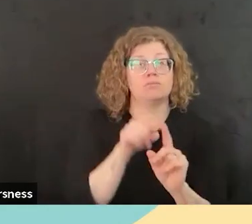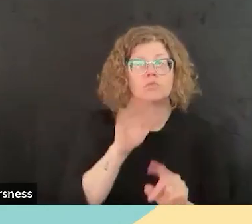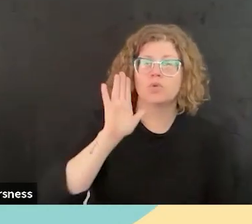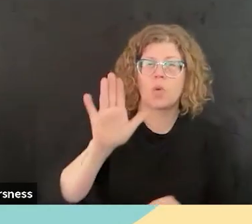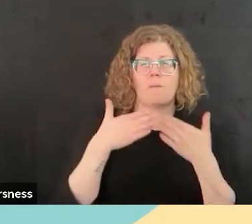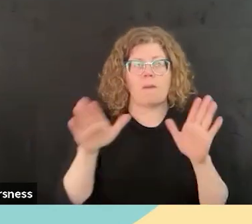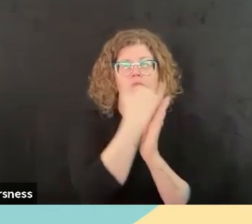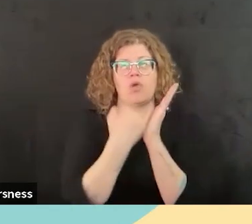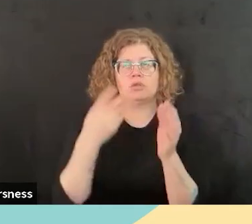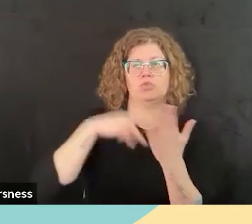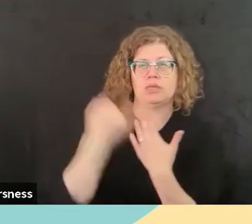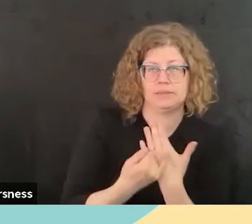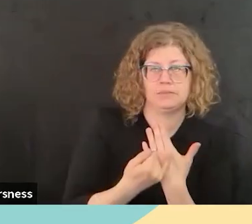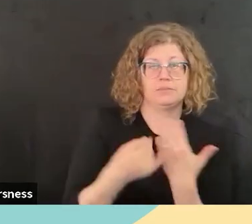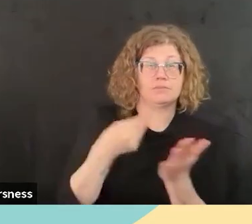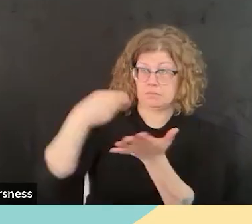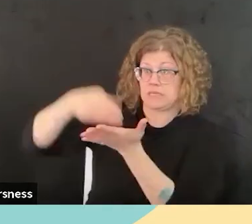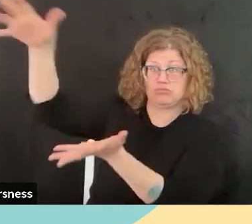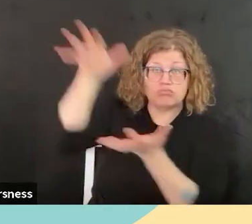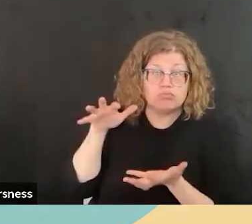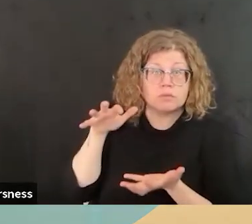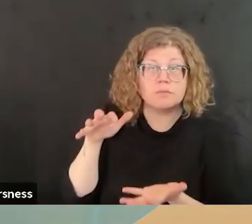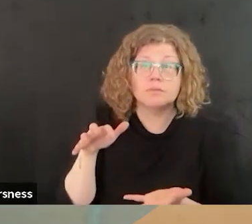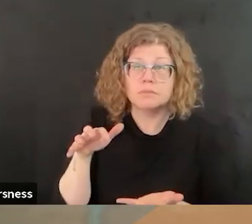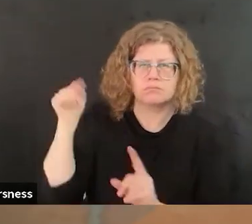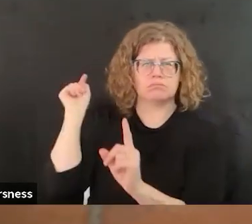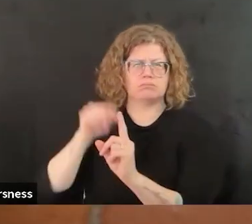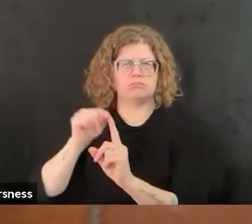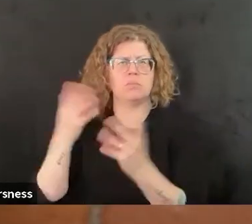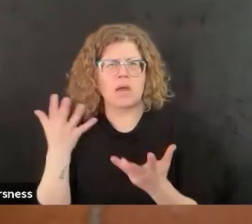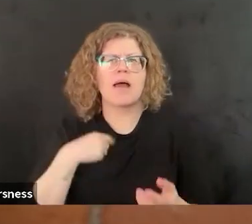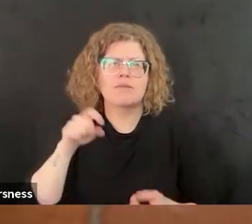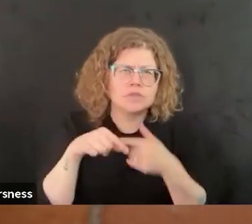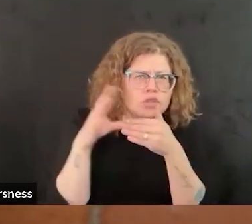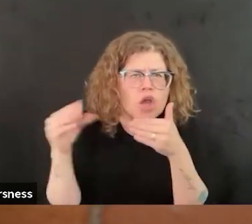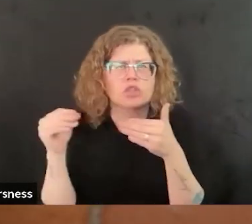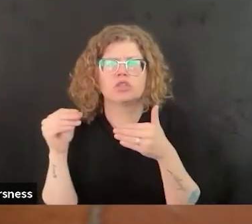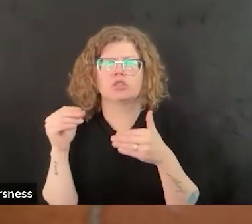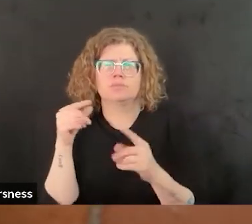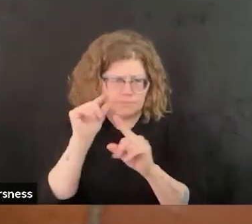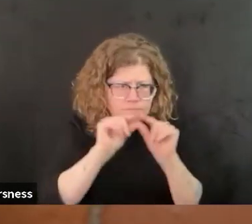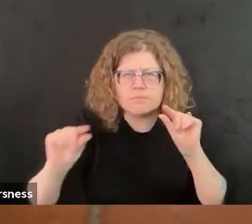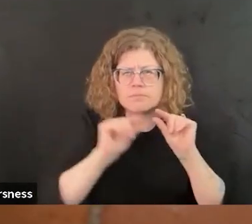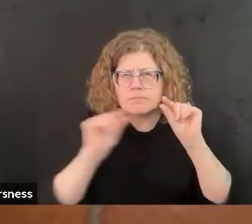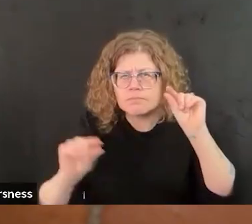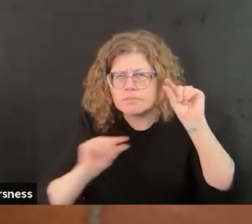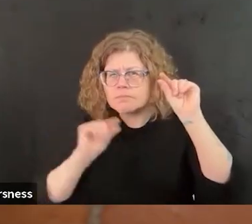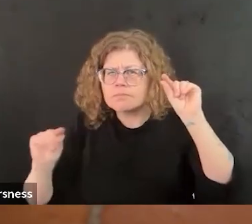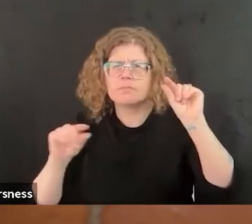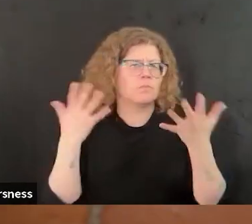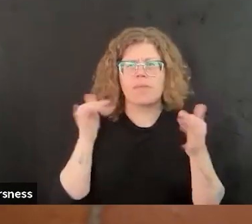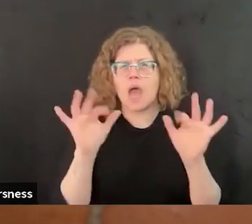to deliver a public art project. Within that overall project budget, There needs to be funds reserved for some of the things